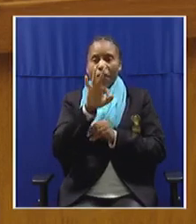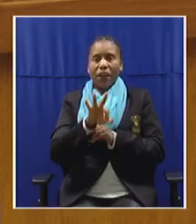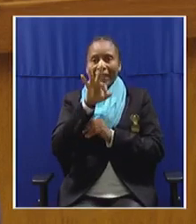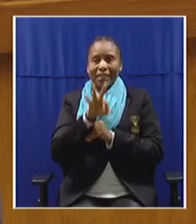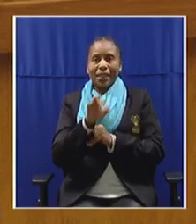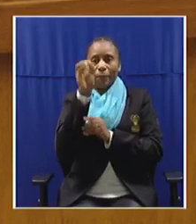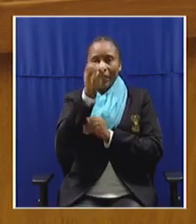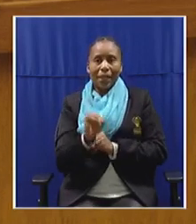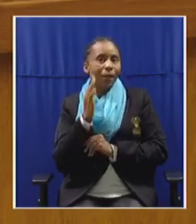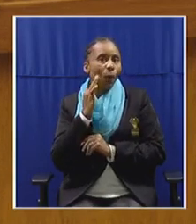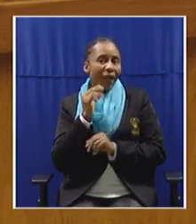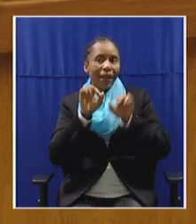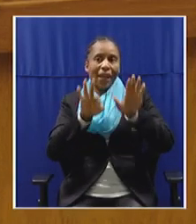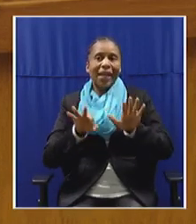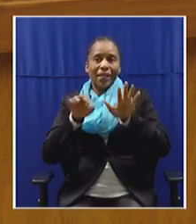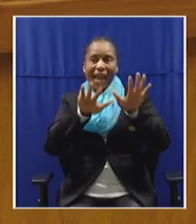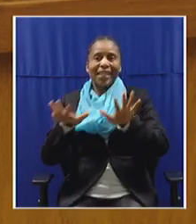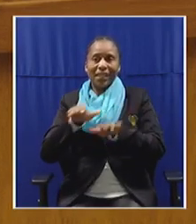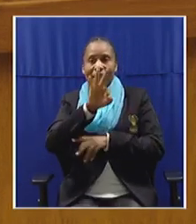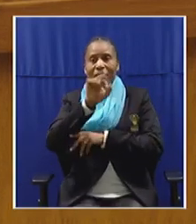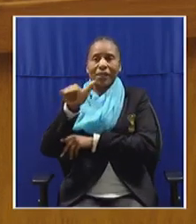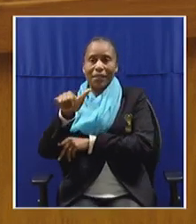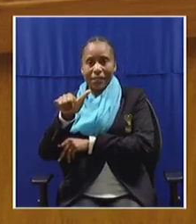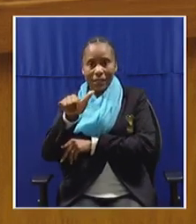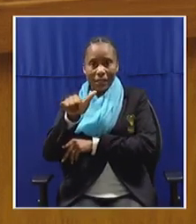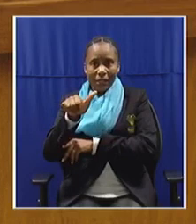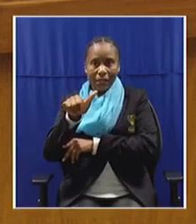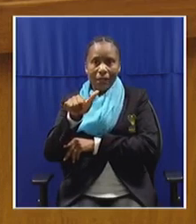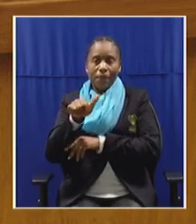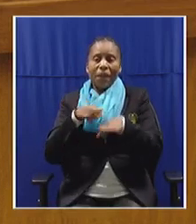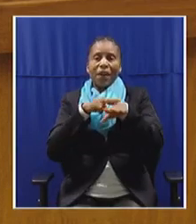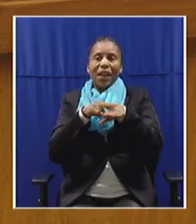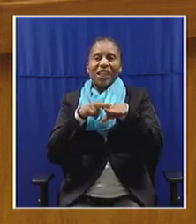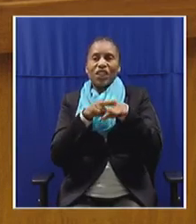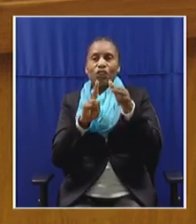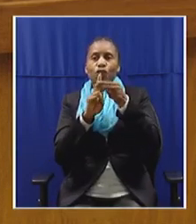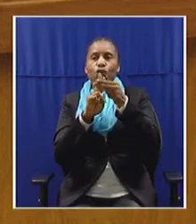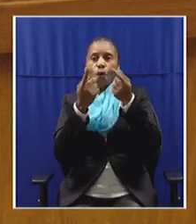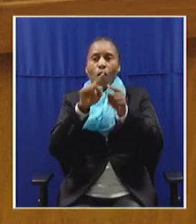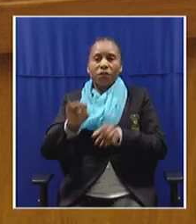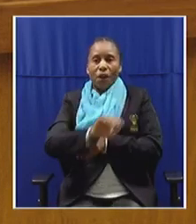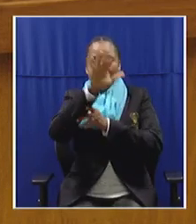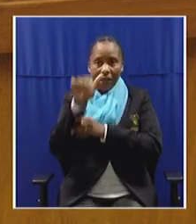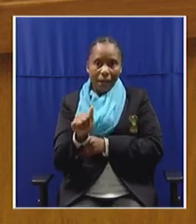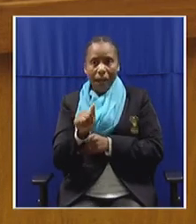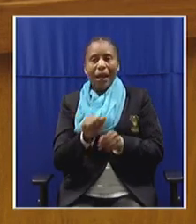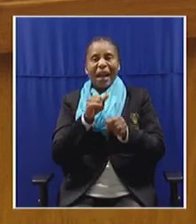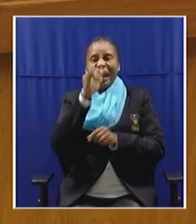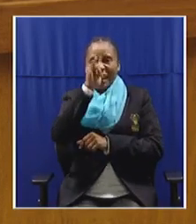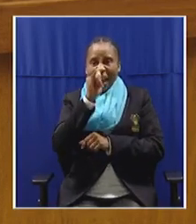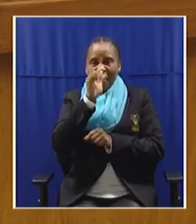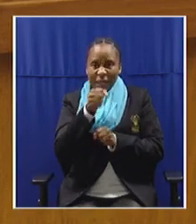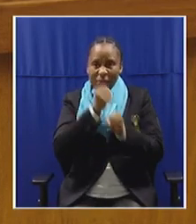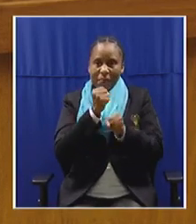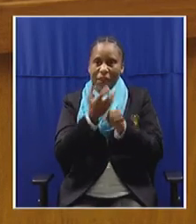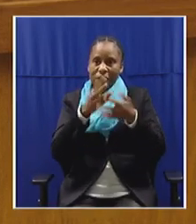in 1936. The racist Union of South Africa that committed this crime against the